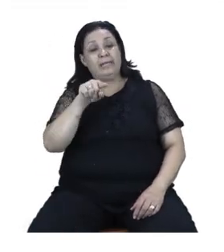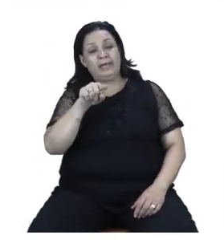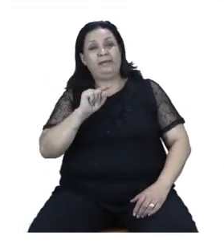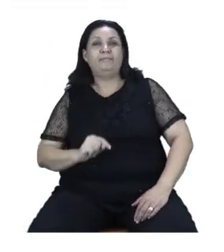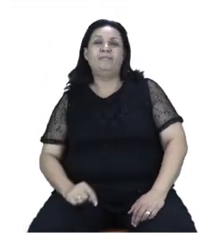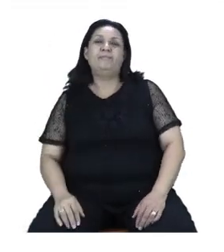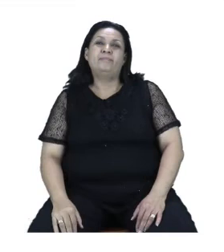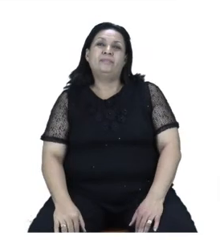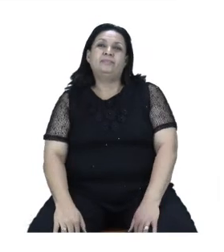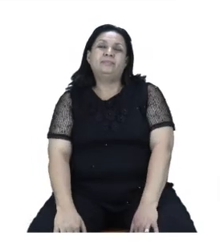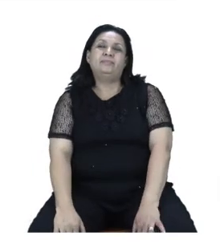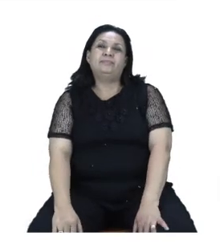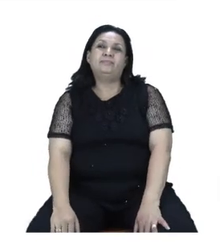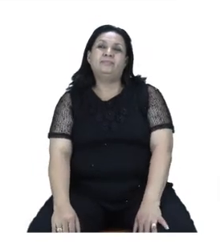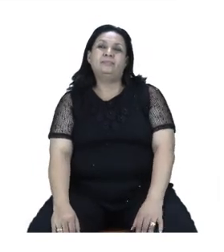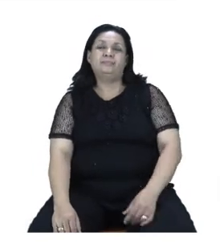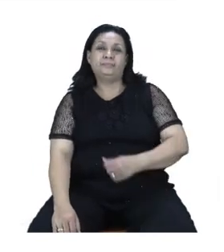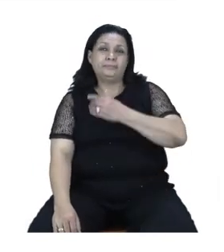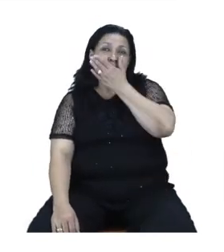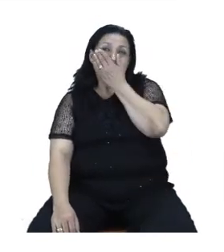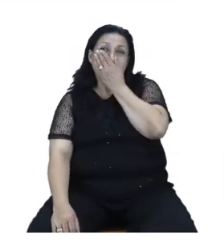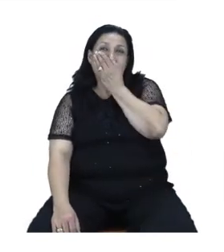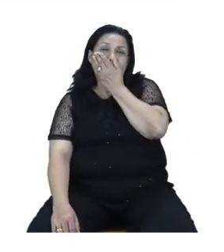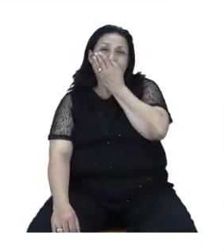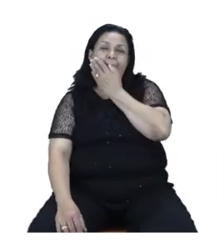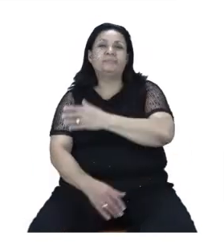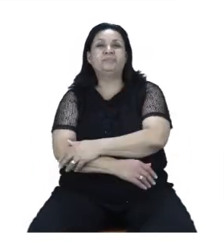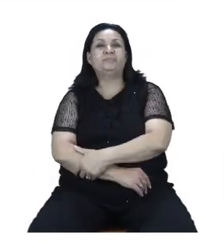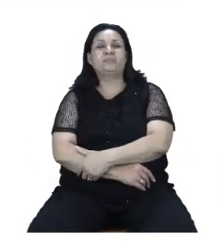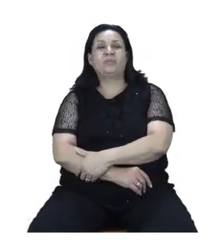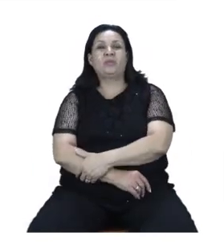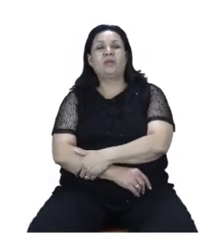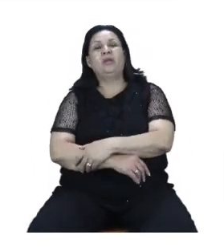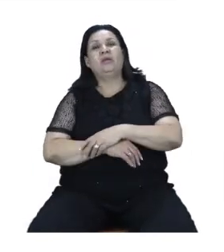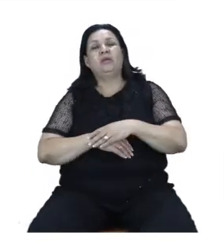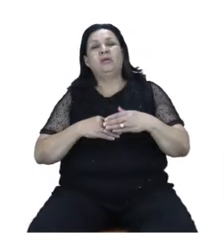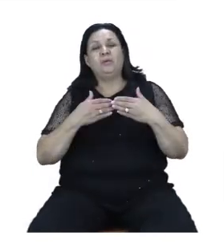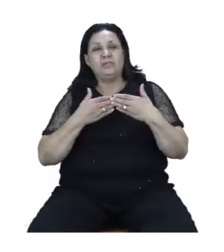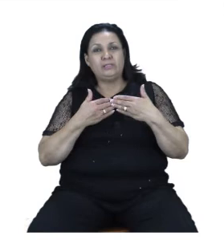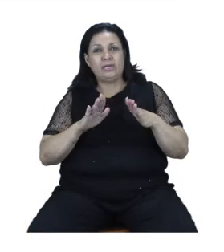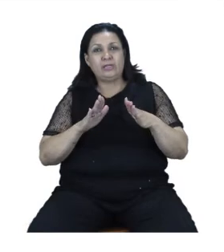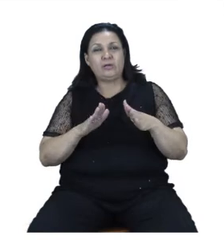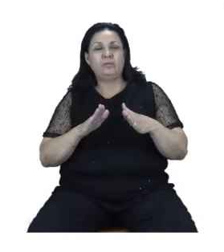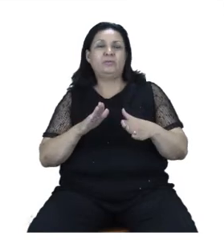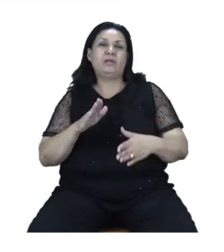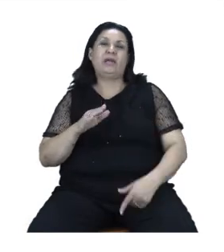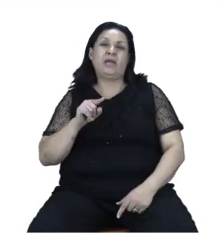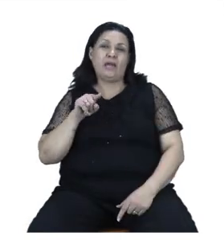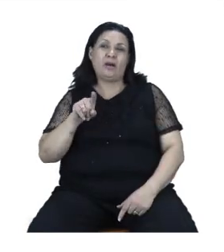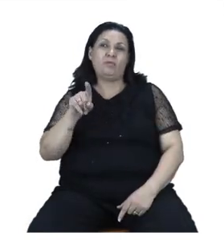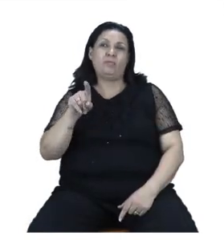see it where you are. And I want you to take it. We are going to start at the arrow. So you're going